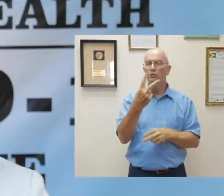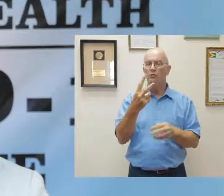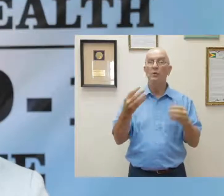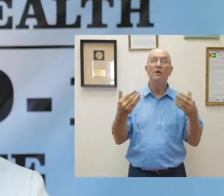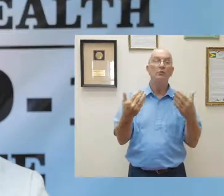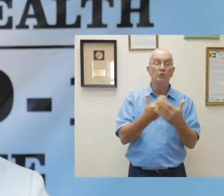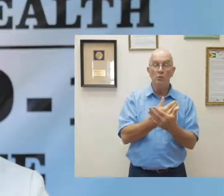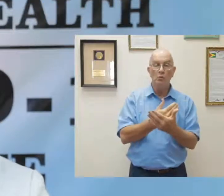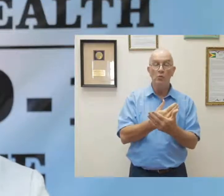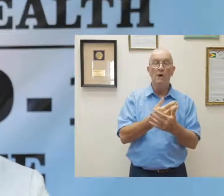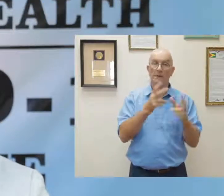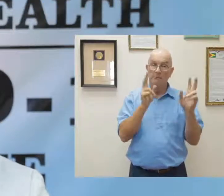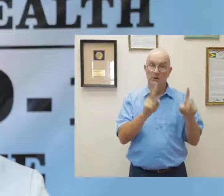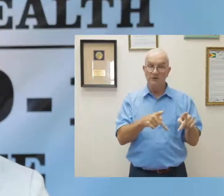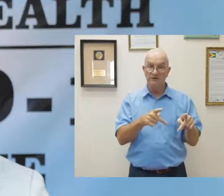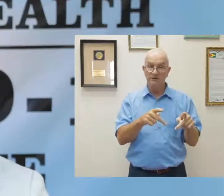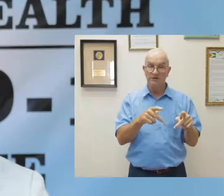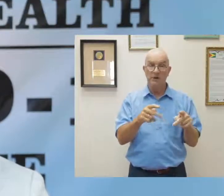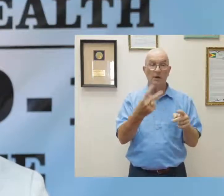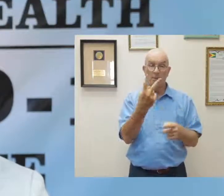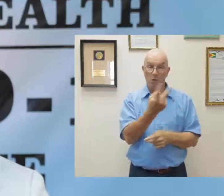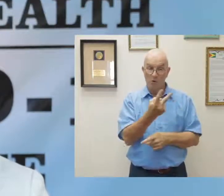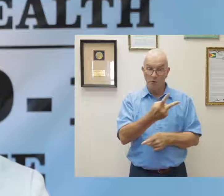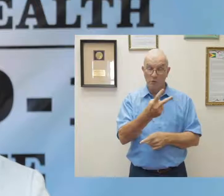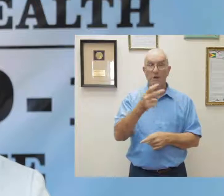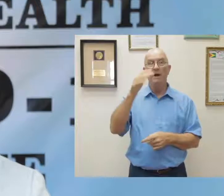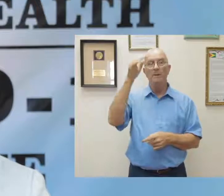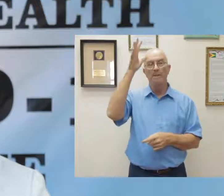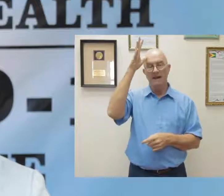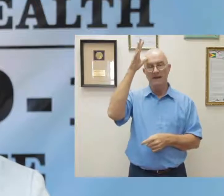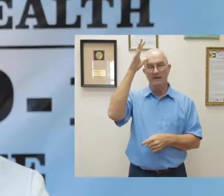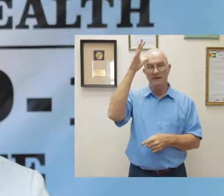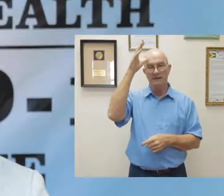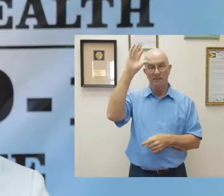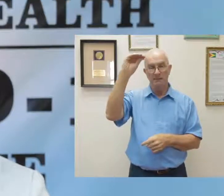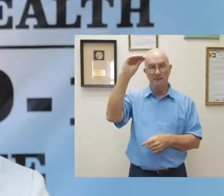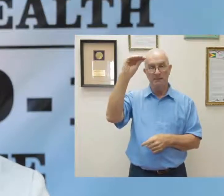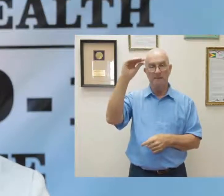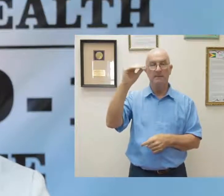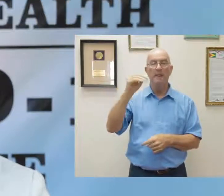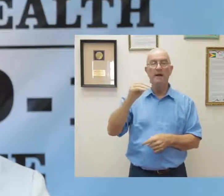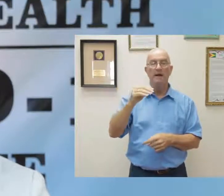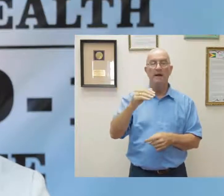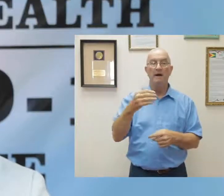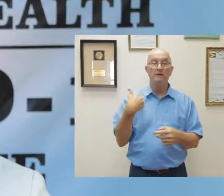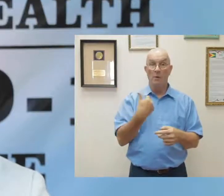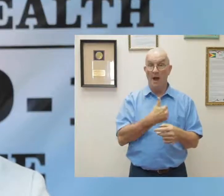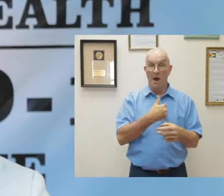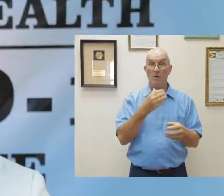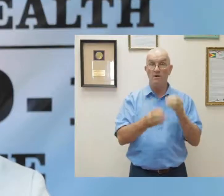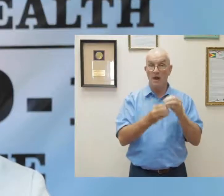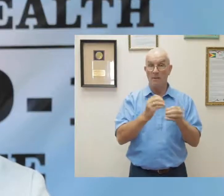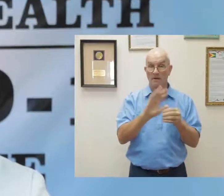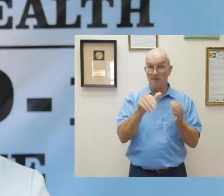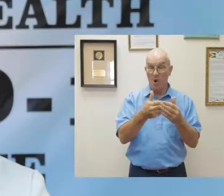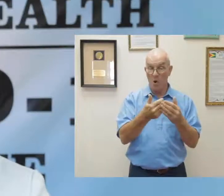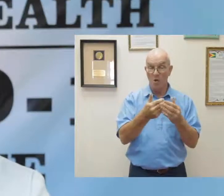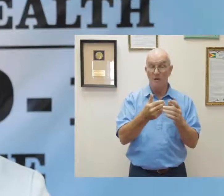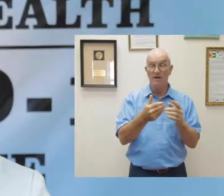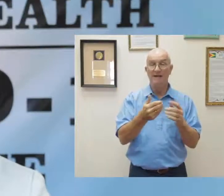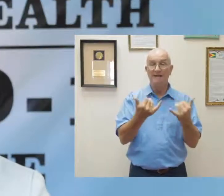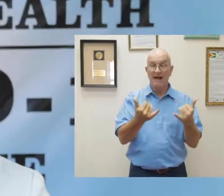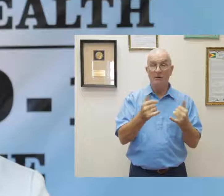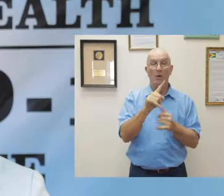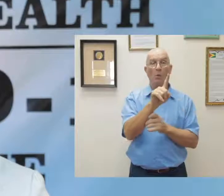cases today, both males. And so our number of confirmed cases now stands